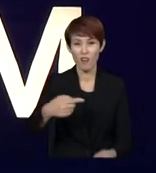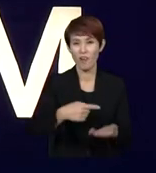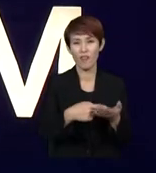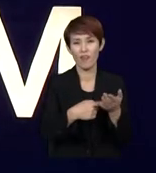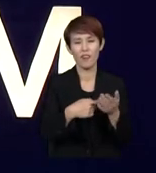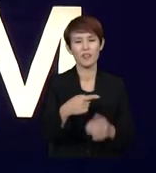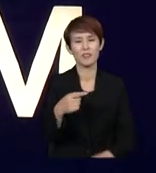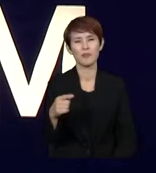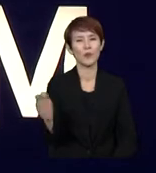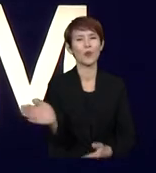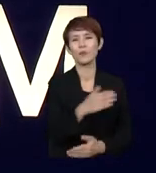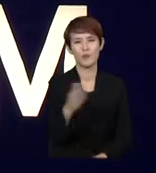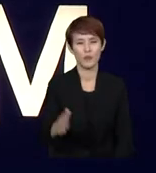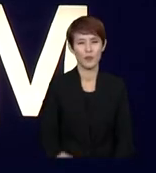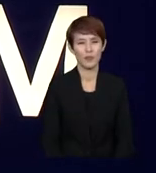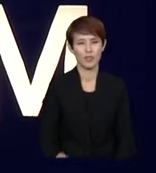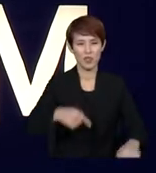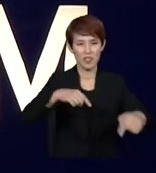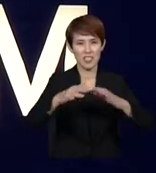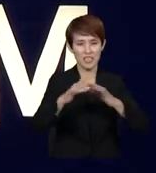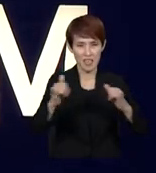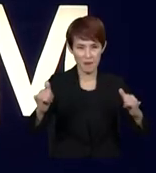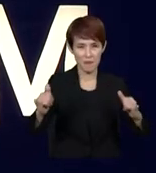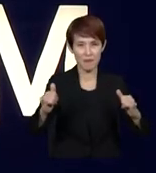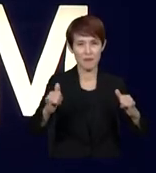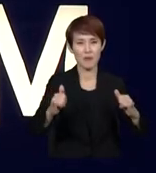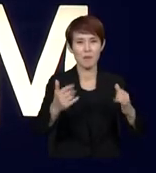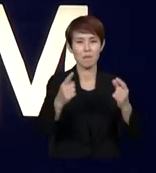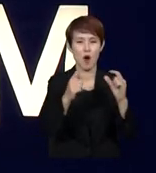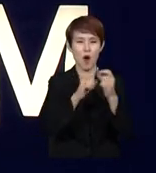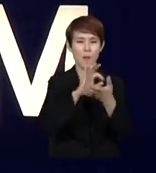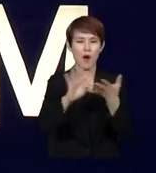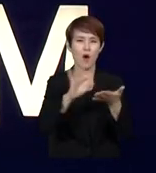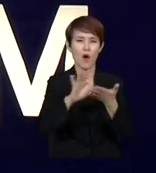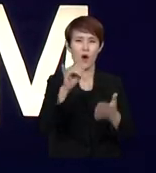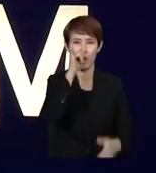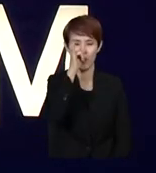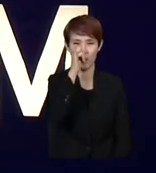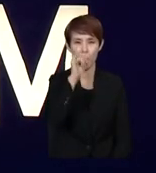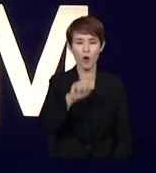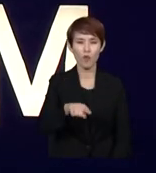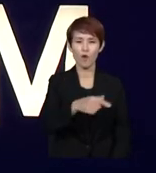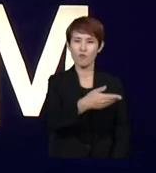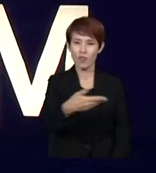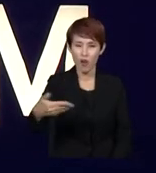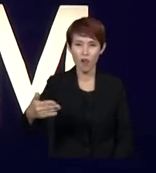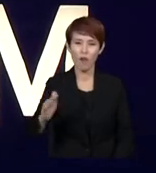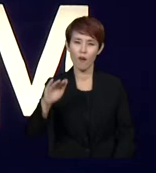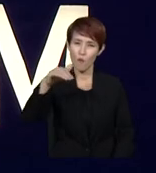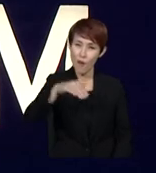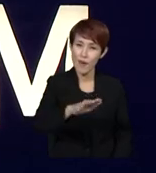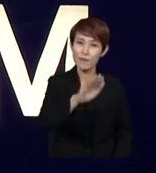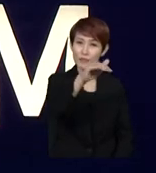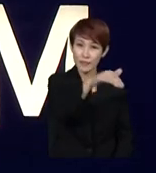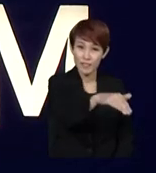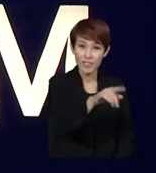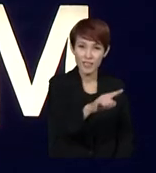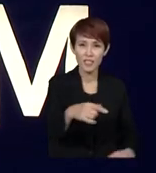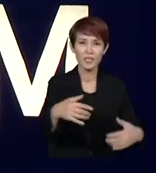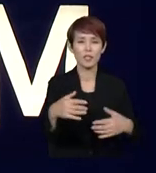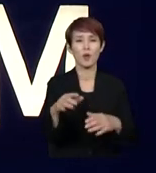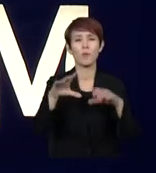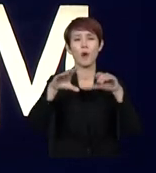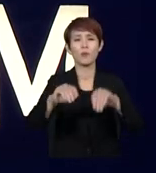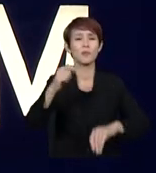politicians by now. A wave, of course, by definition, is unstoppable. But the image of the wave